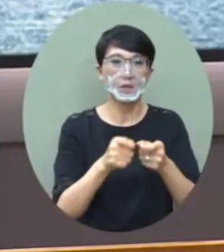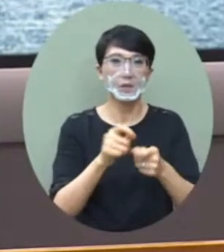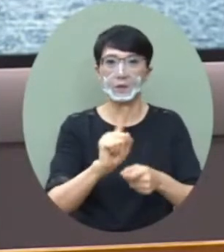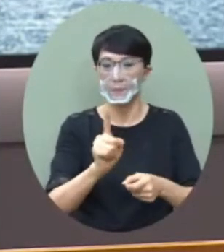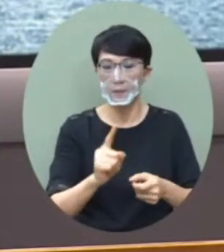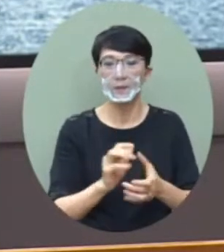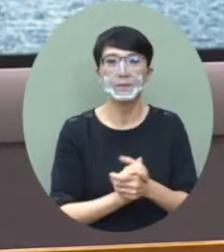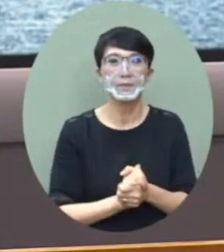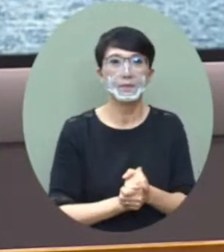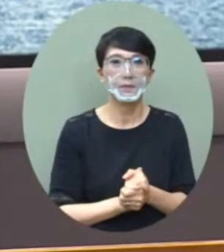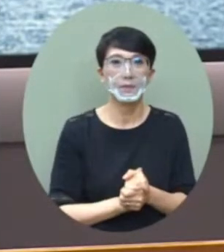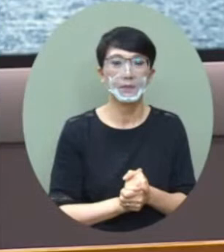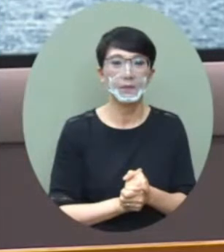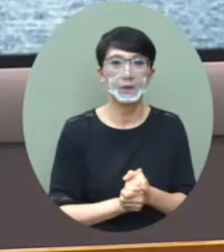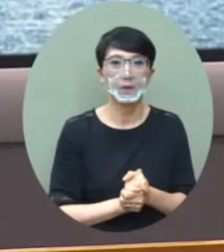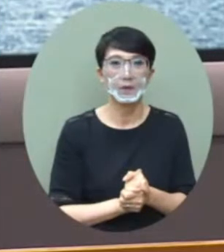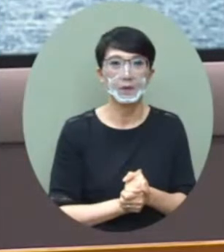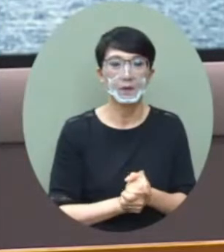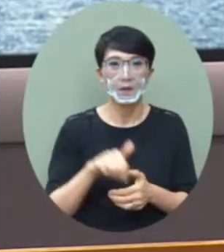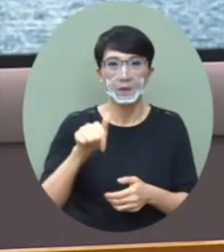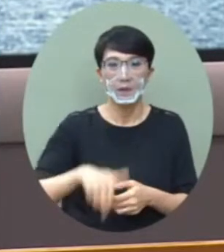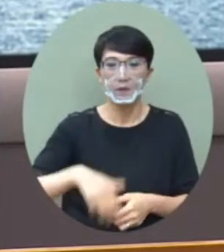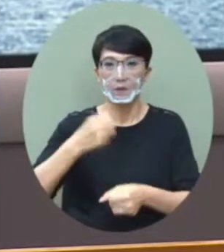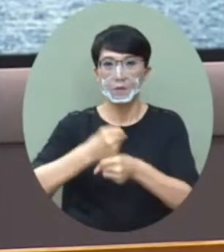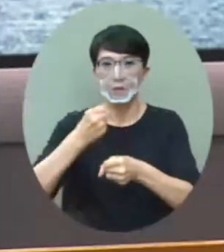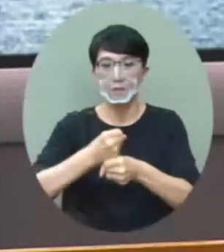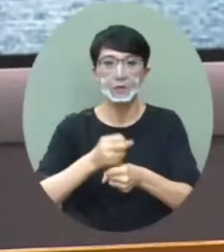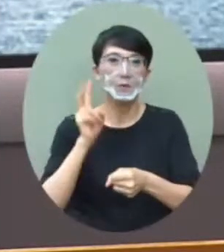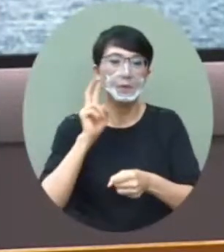in Chinese to facilitate